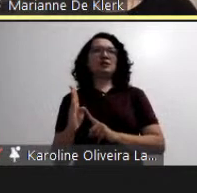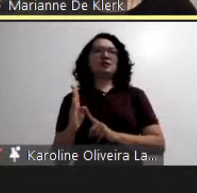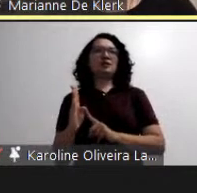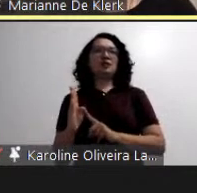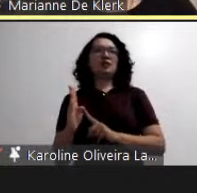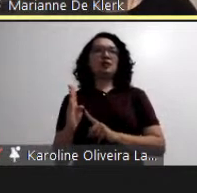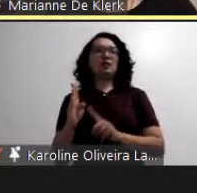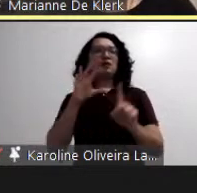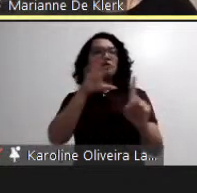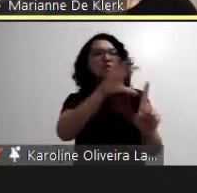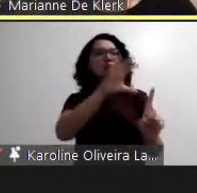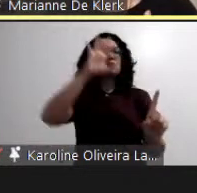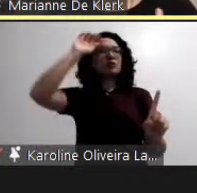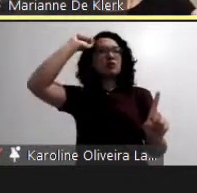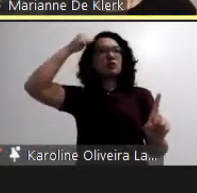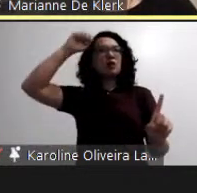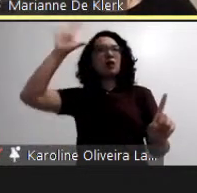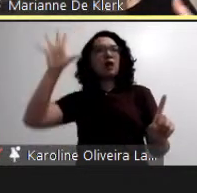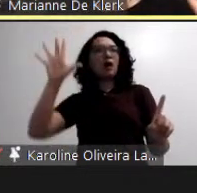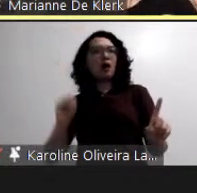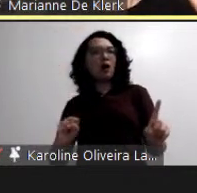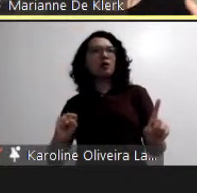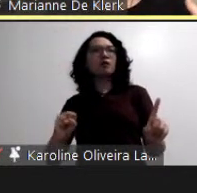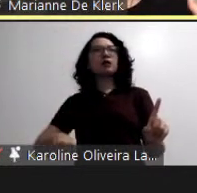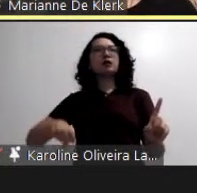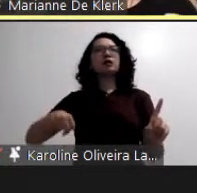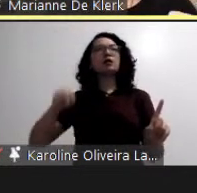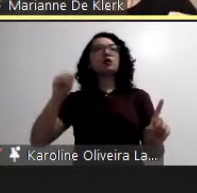its second phase, embraced